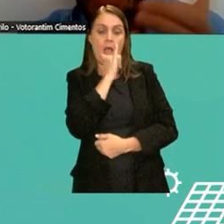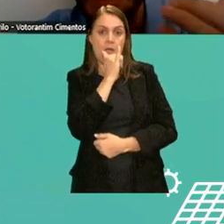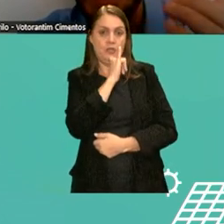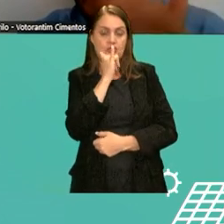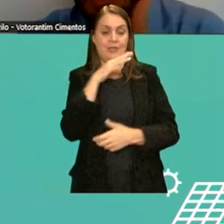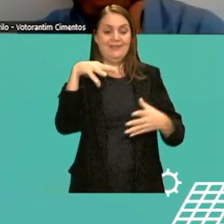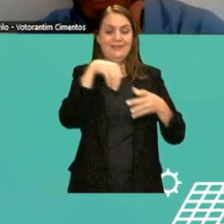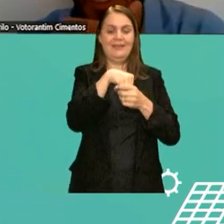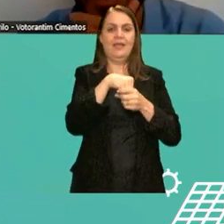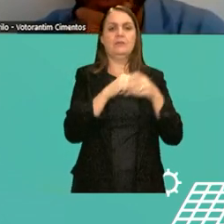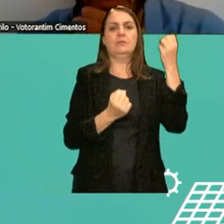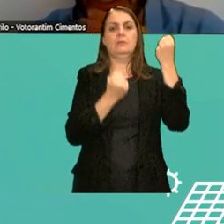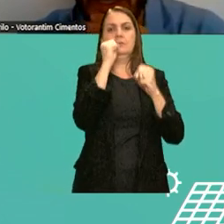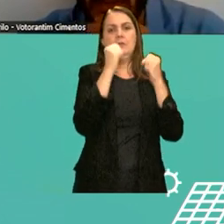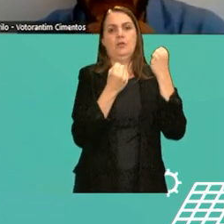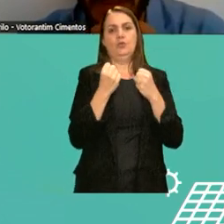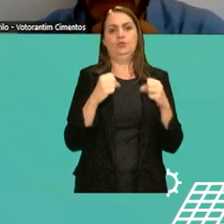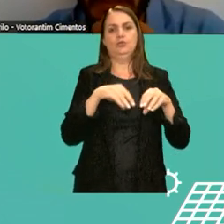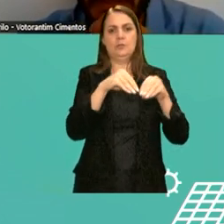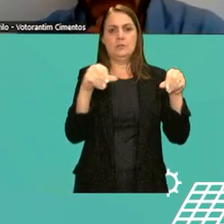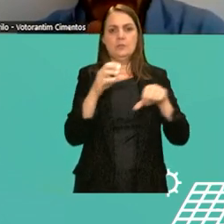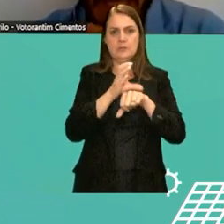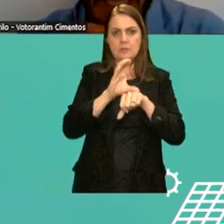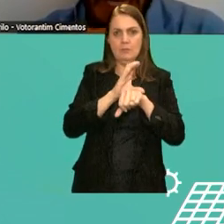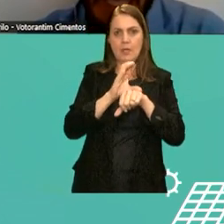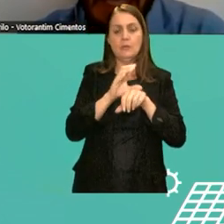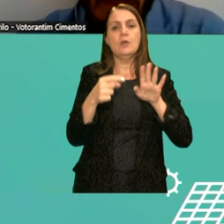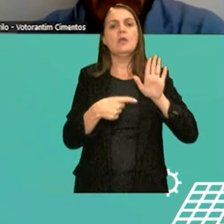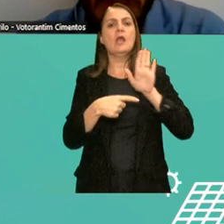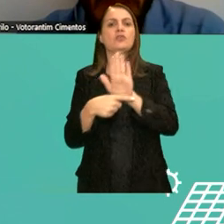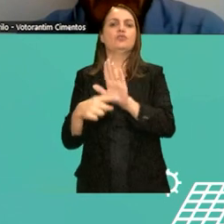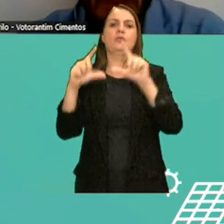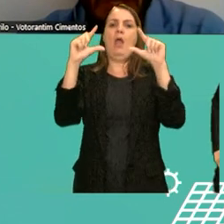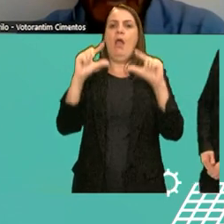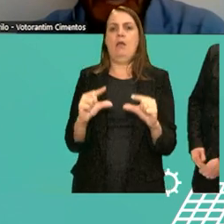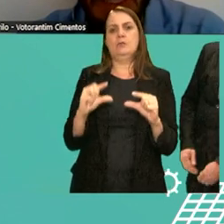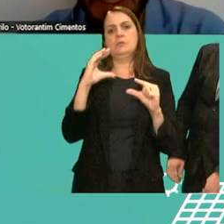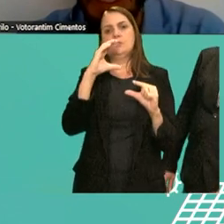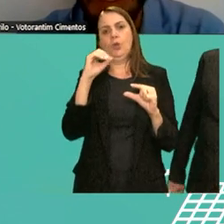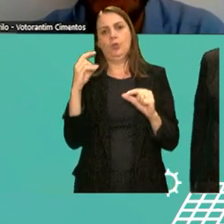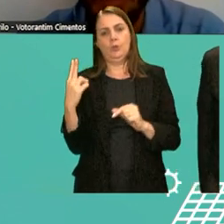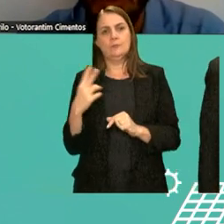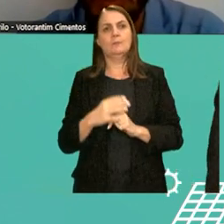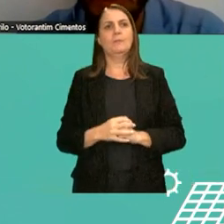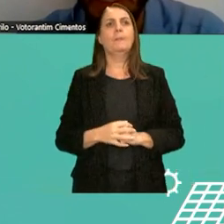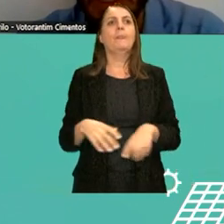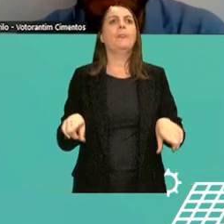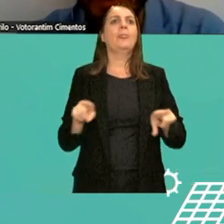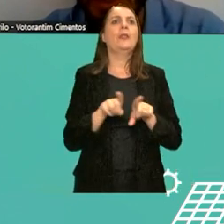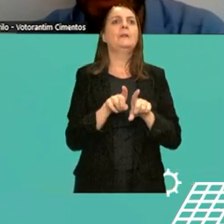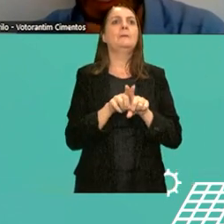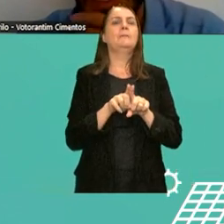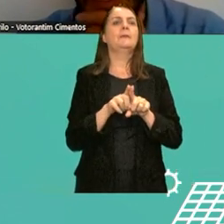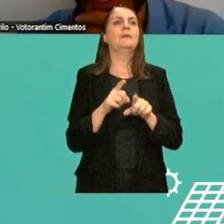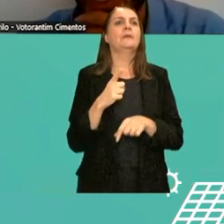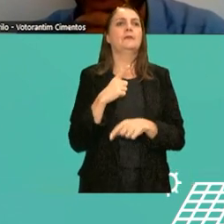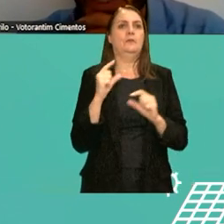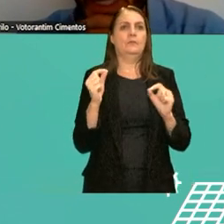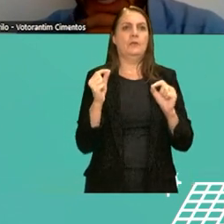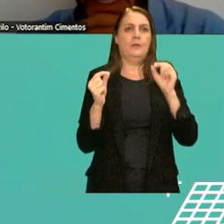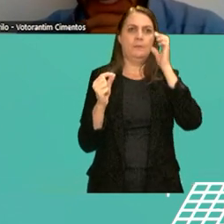yield, helping us also to eliminate the emissions. And we have a